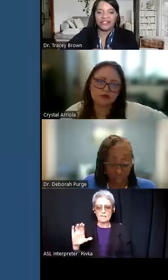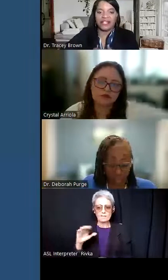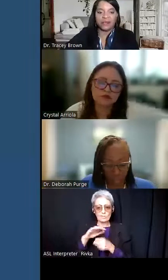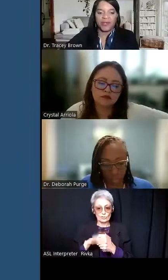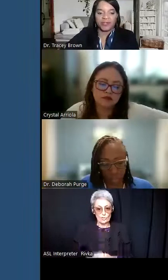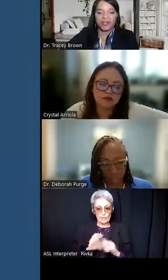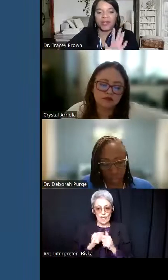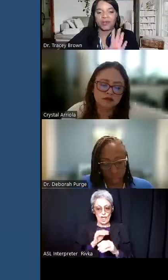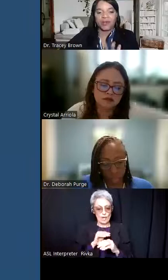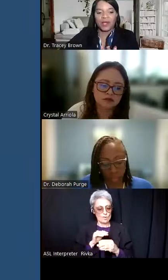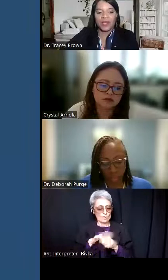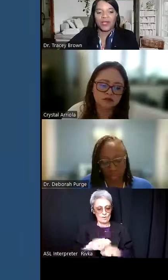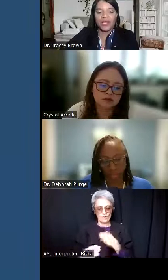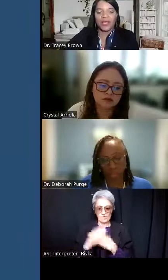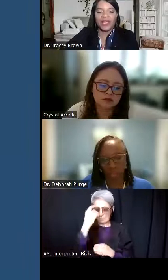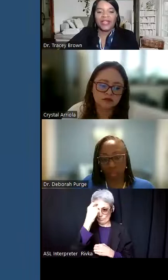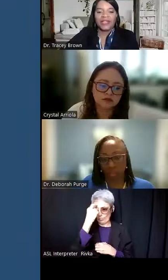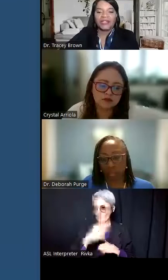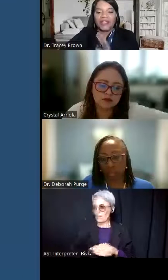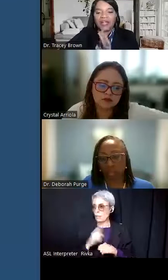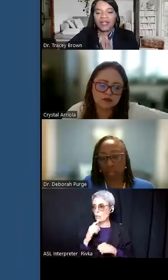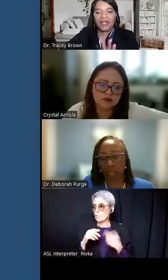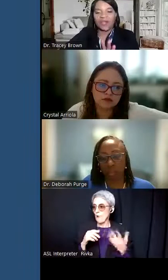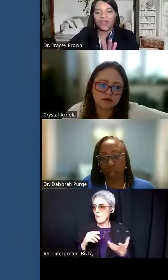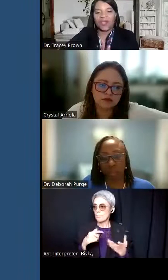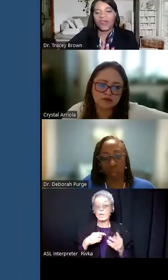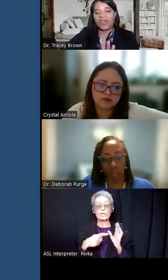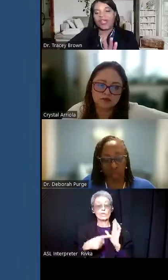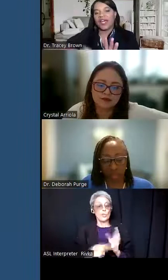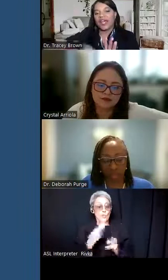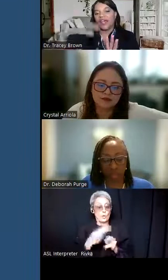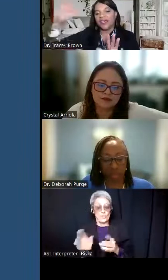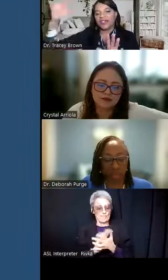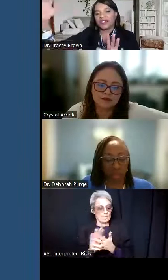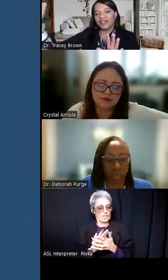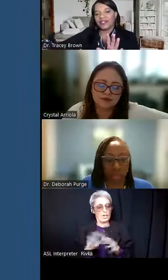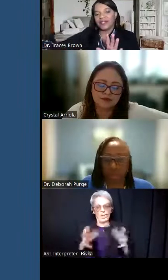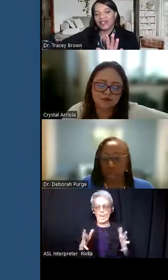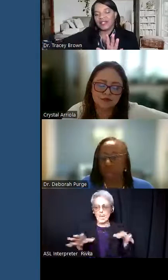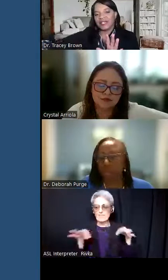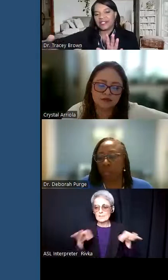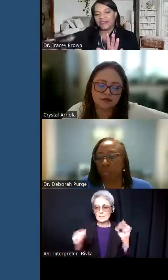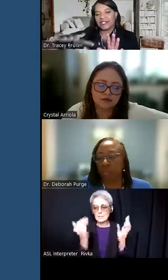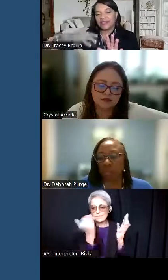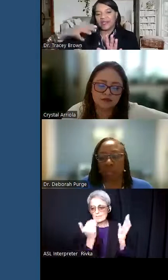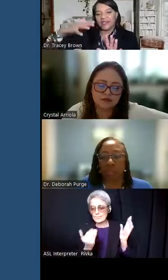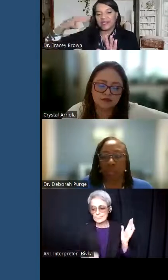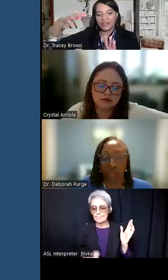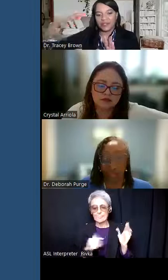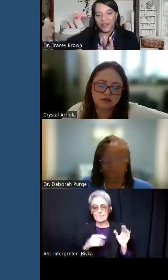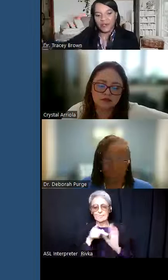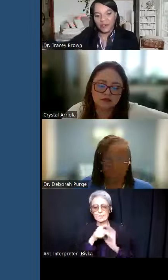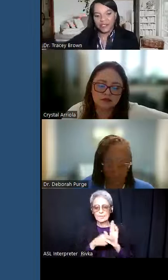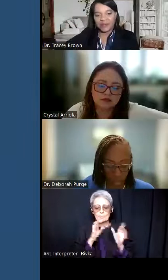that stress on the brain. So we're going to play this very quick video that kind of outlines those connecting principles,